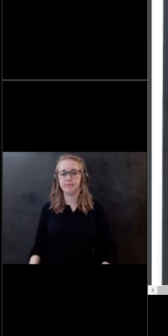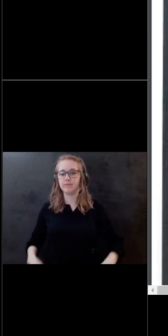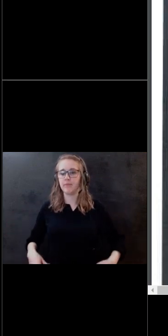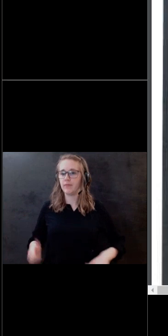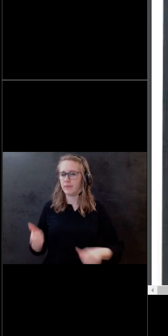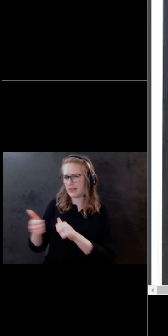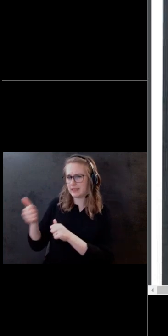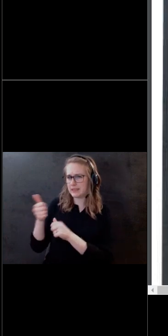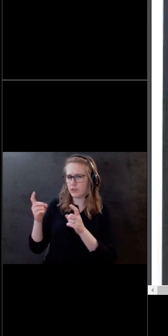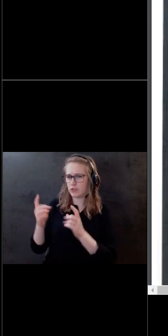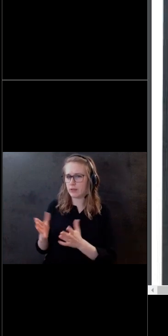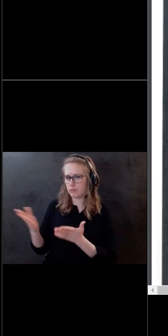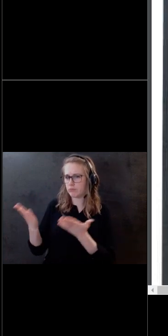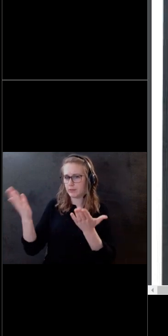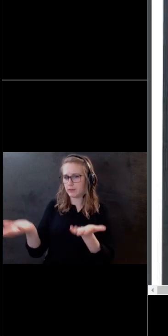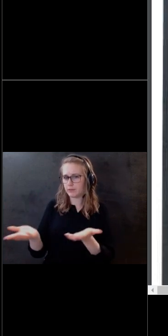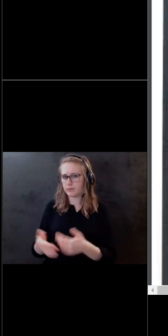could chime in, what would you recommend?